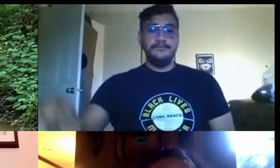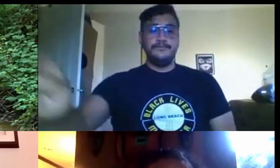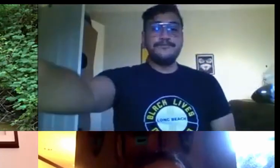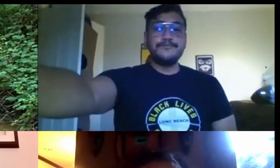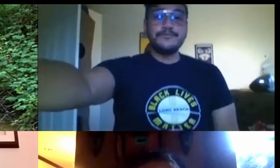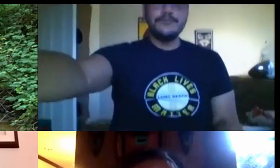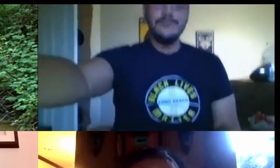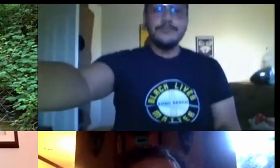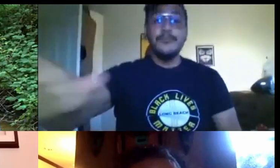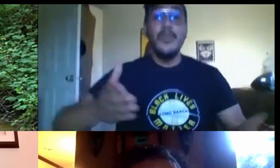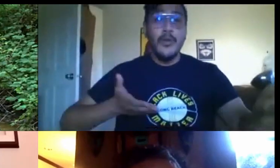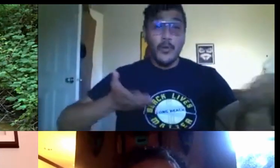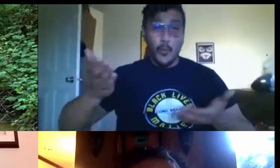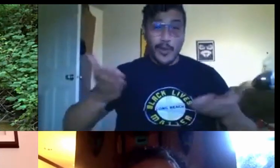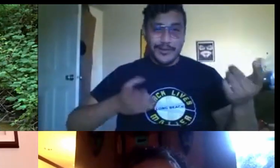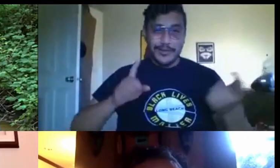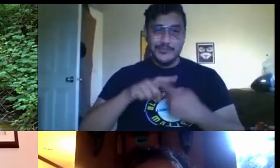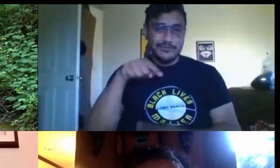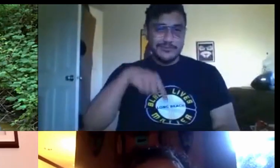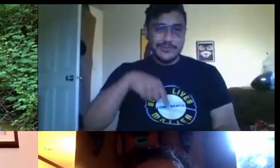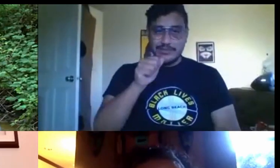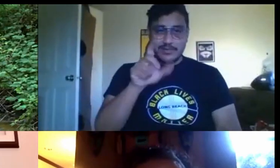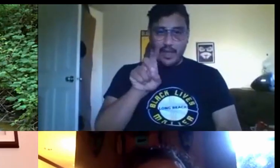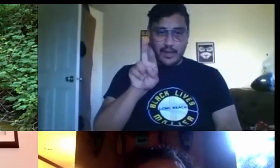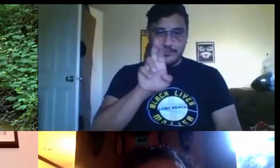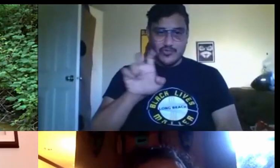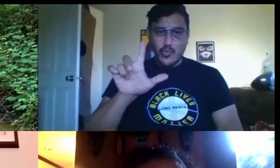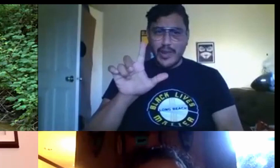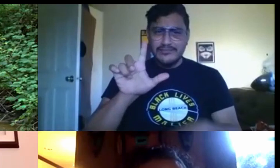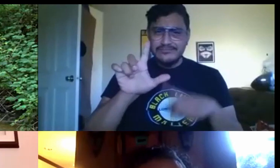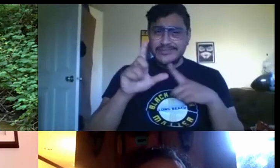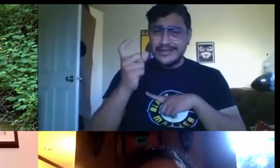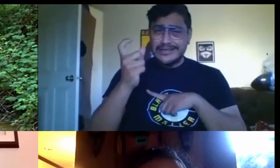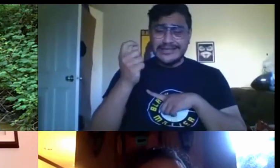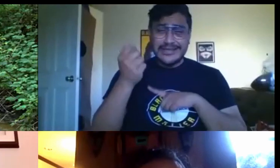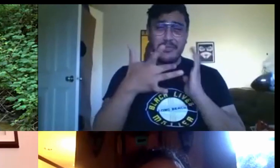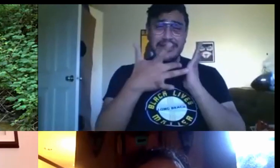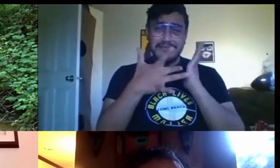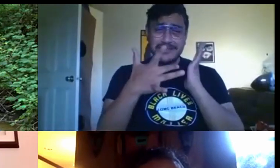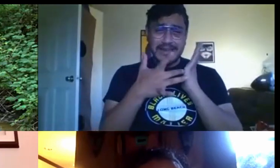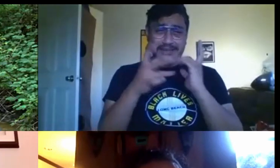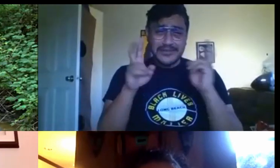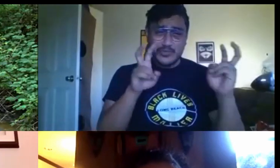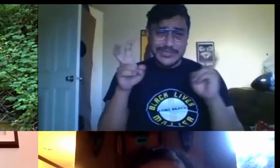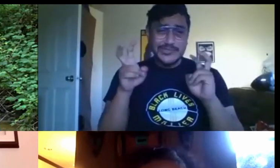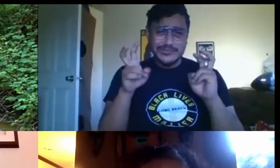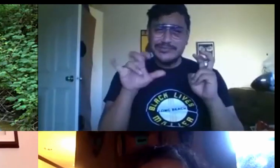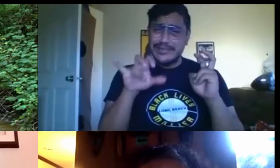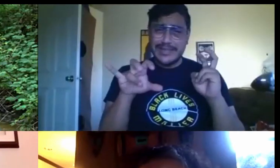So welcome to This Is Not a Drill. We've had a little bit of technical difficulty. I guess it gives meaning to our